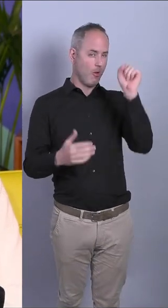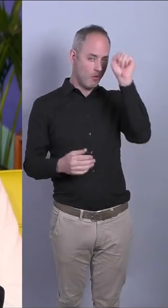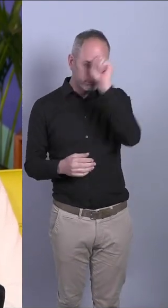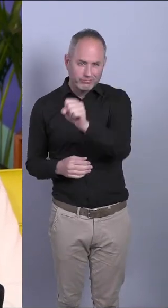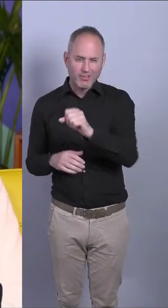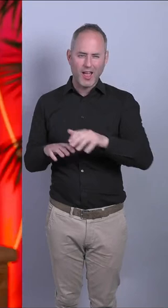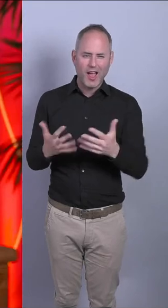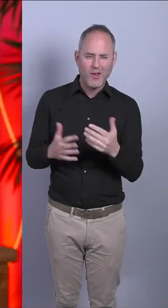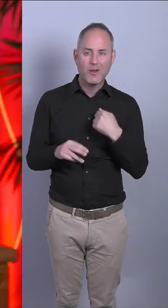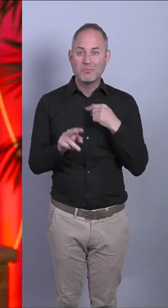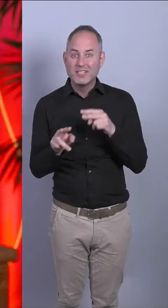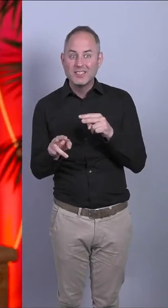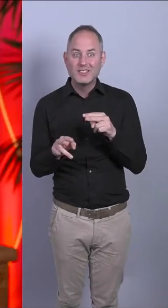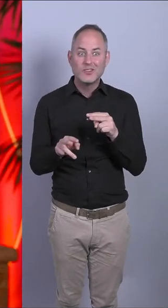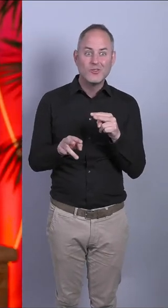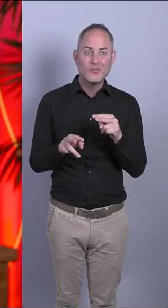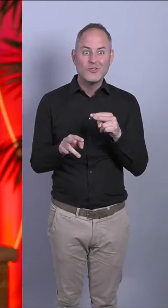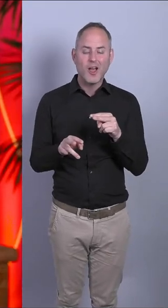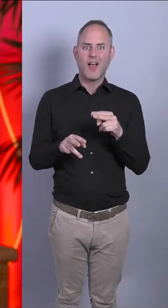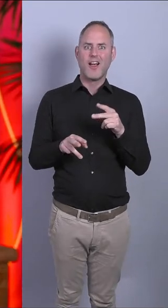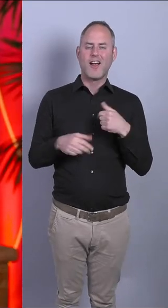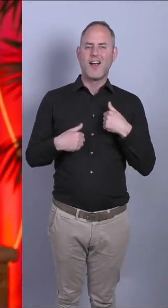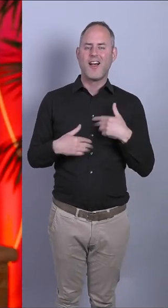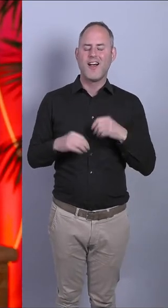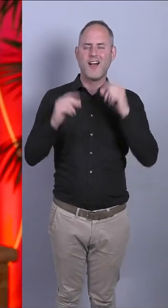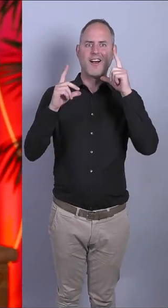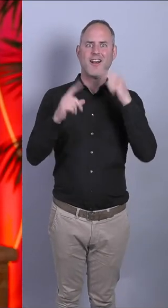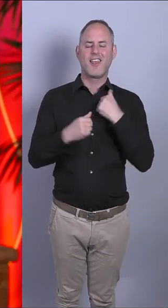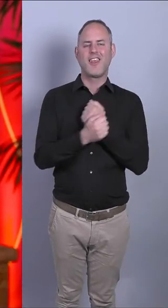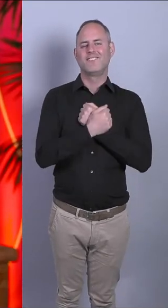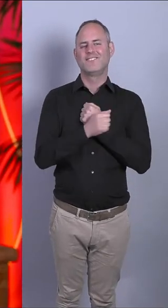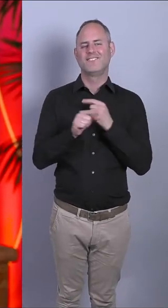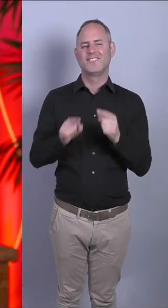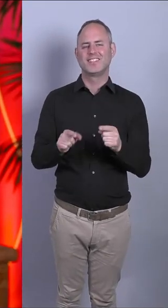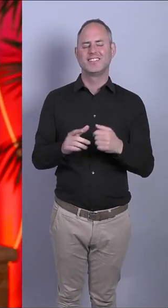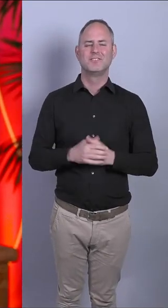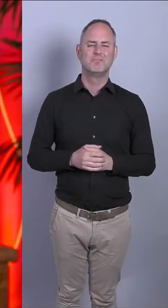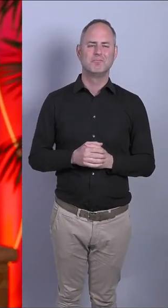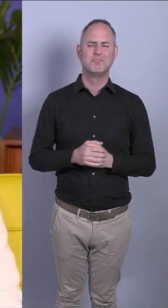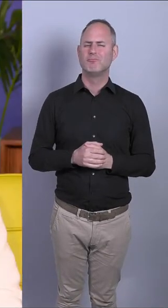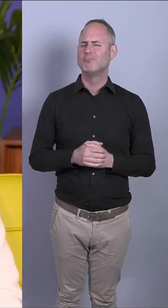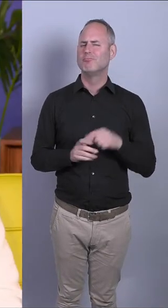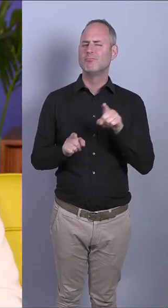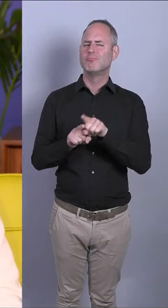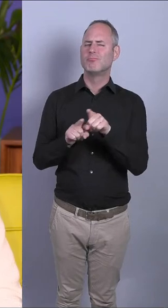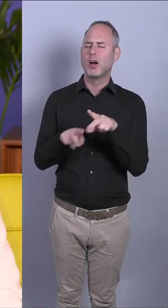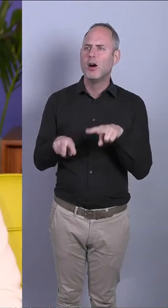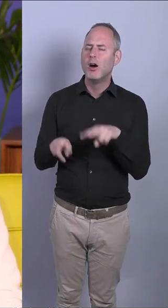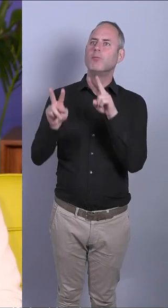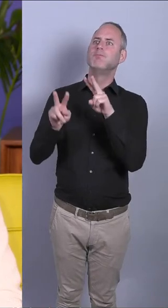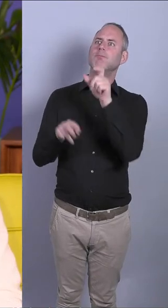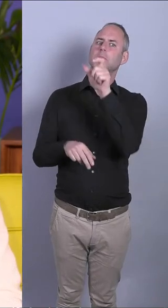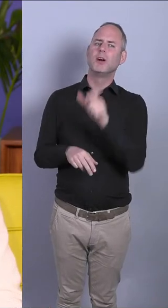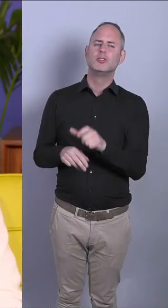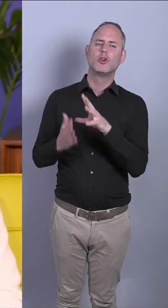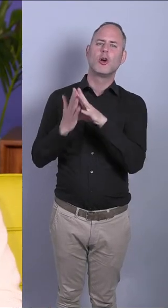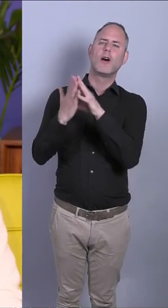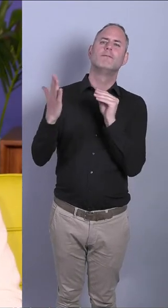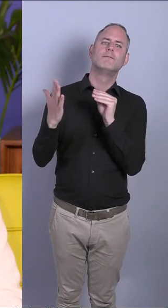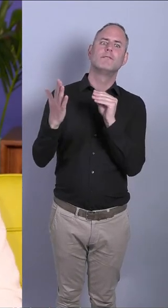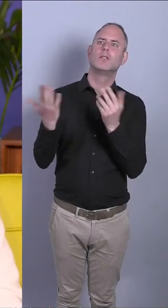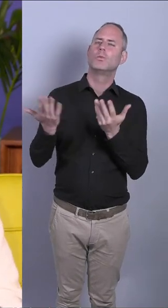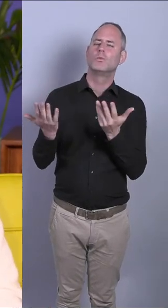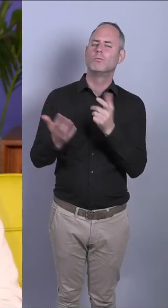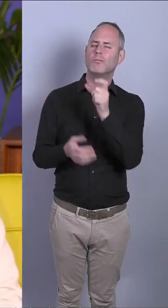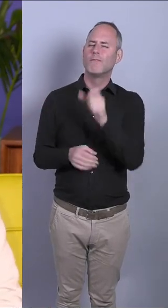itself. And of course, I enjoy shooting goals myself. Sam, do you have a role model? Someone you're